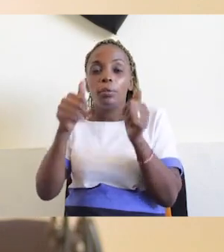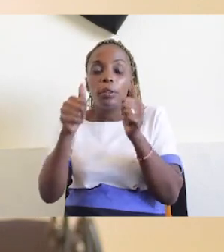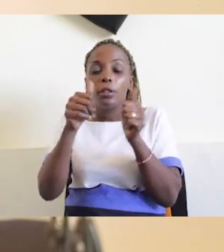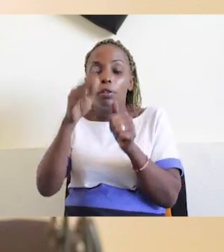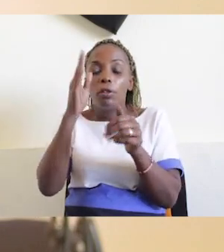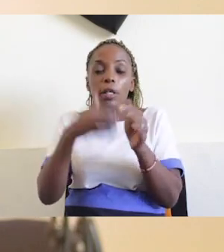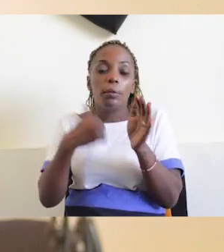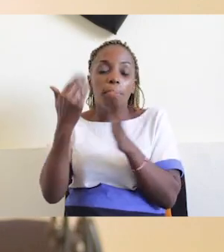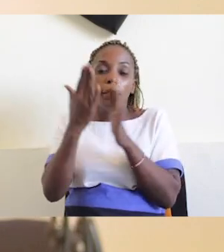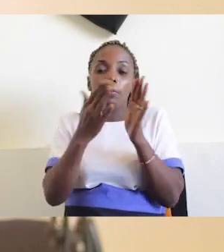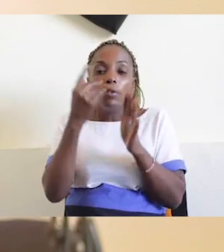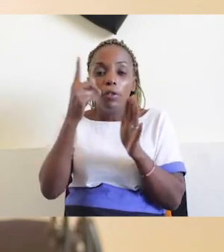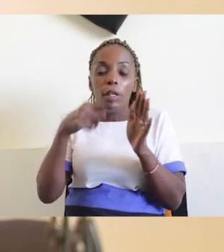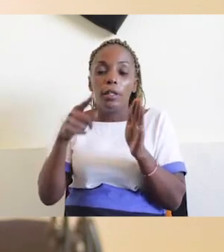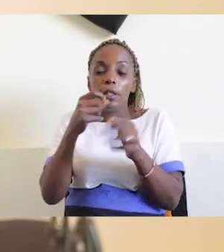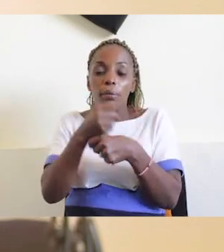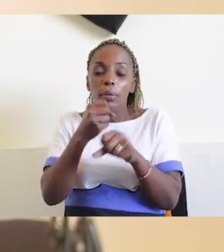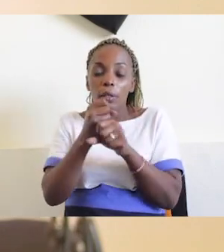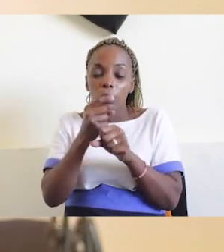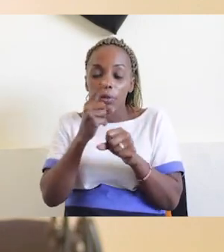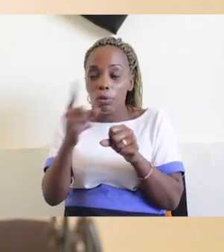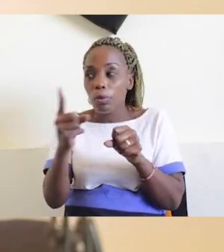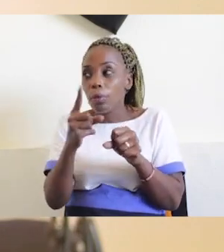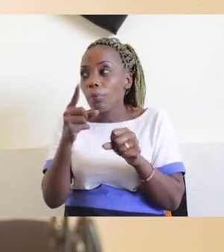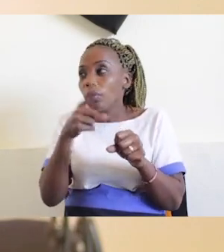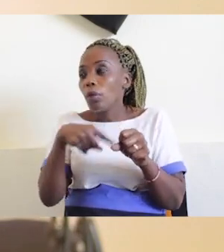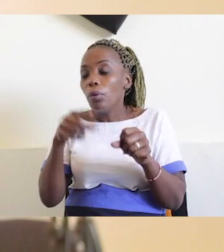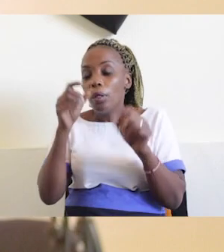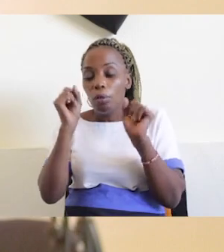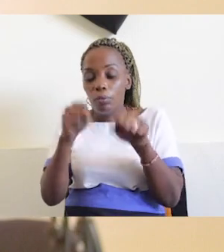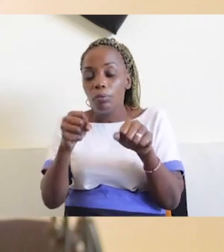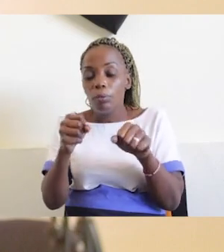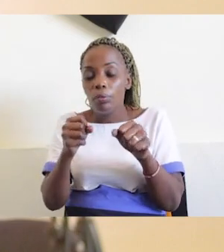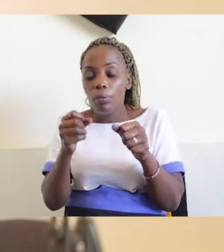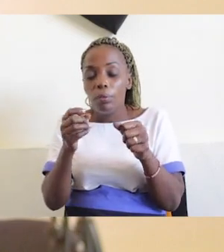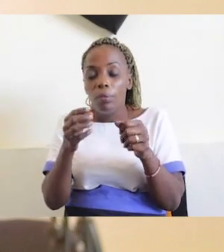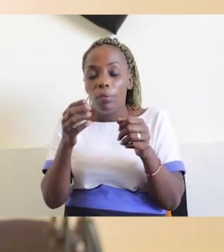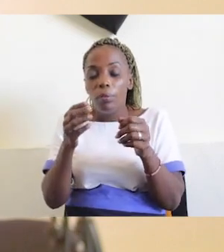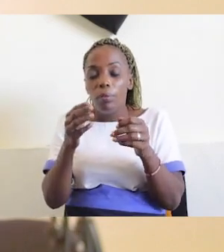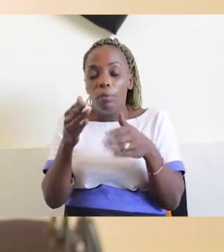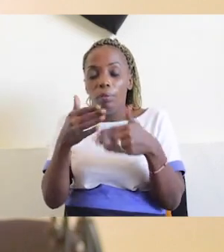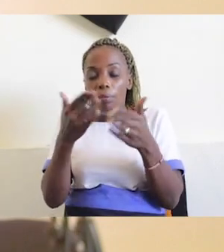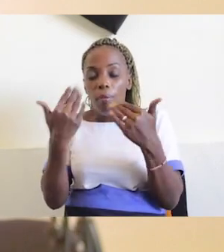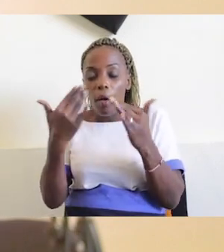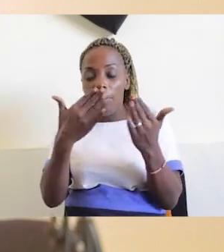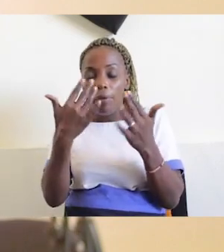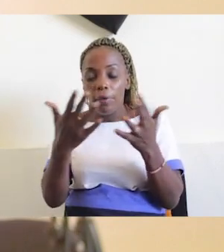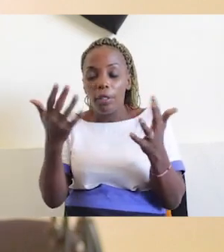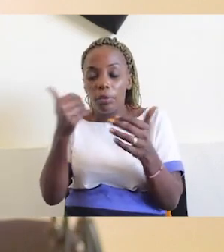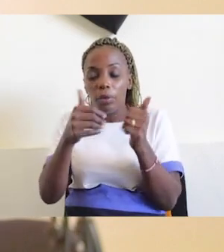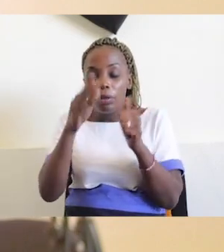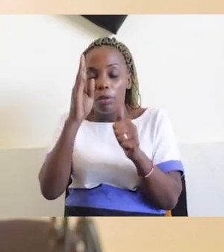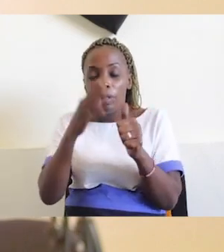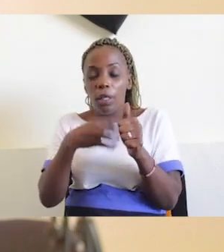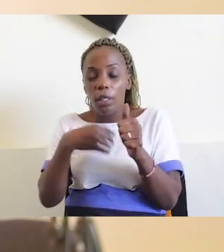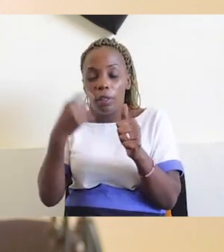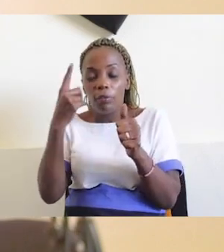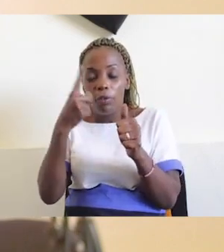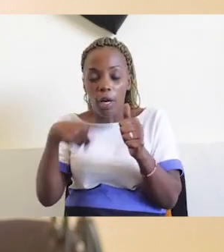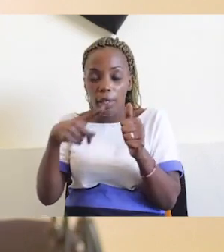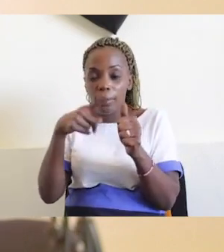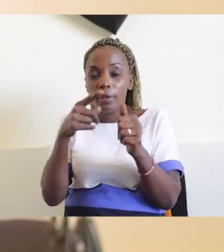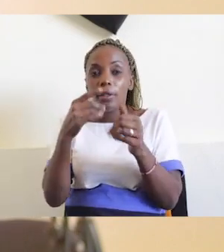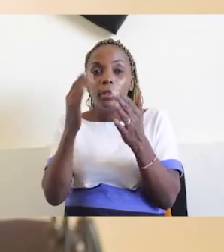has for us and ensure we birth the things that God has for